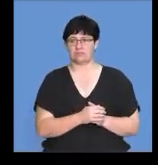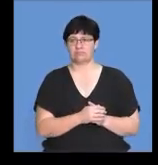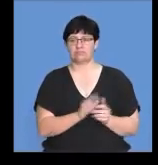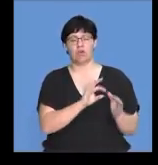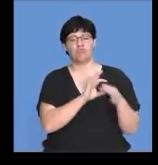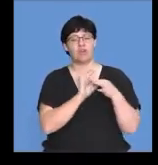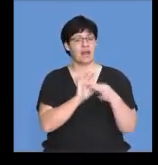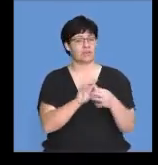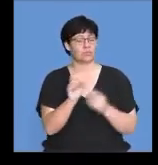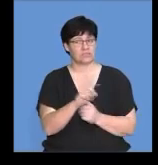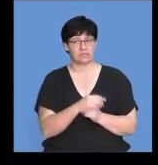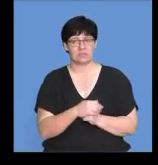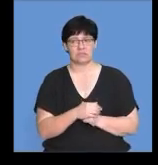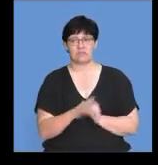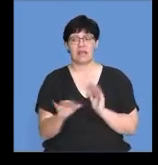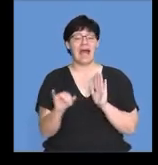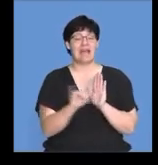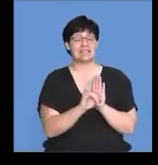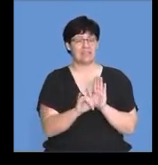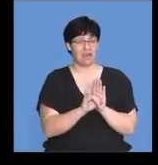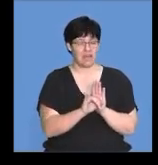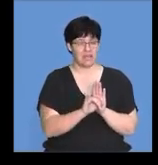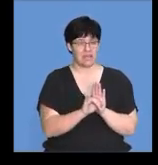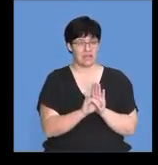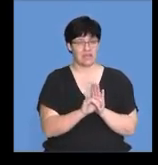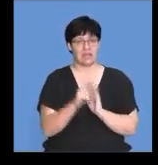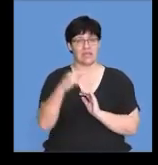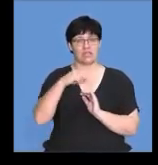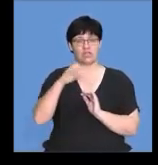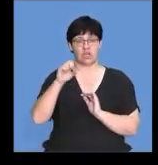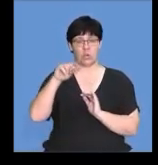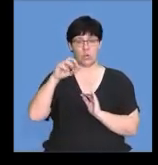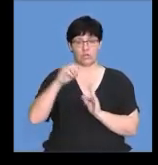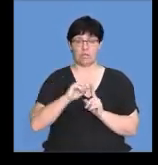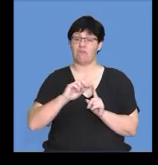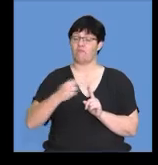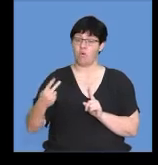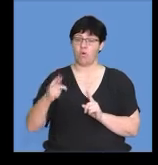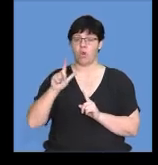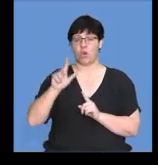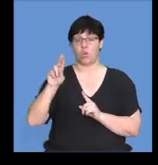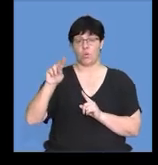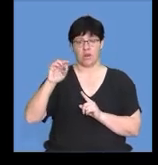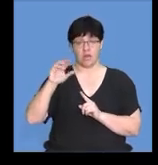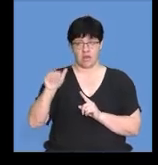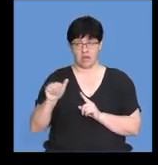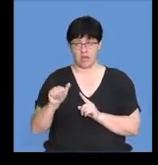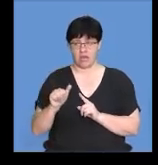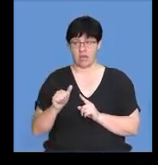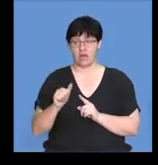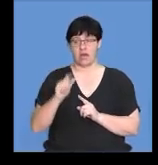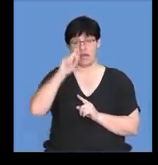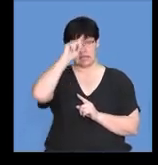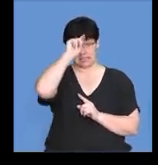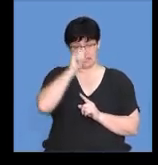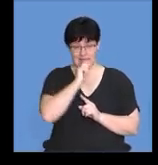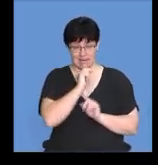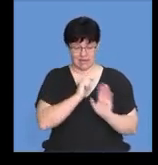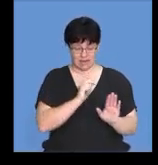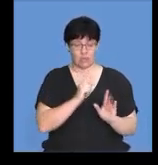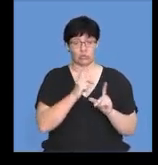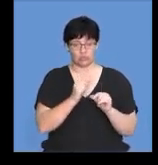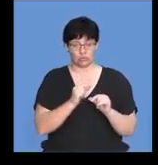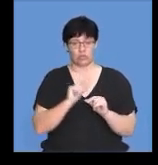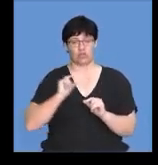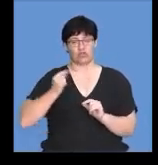to identifying the genotypes of Luna, the son, by doing a genetic